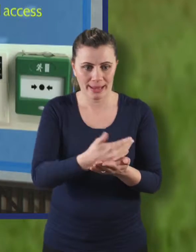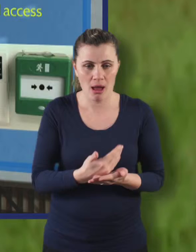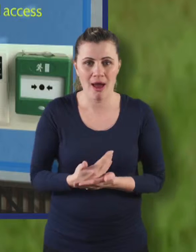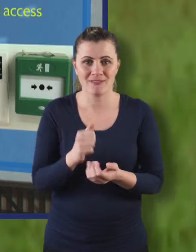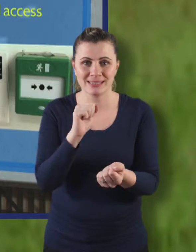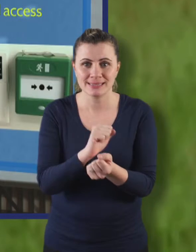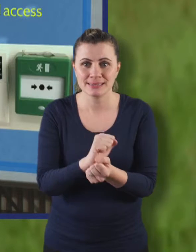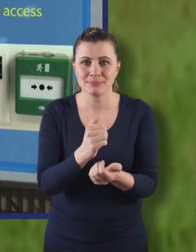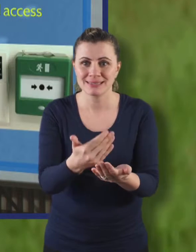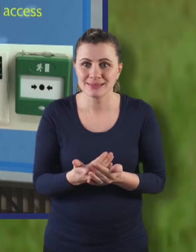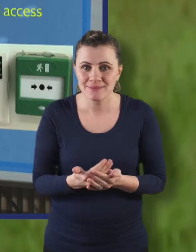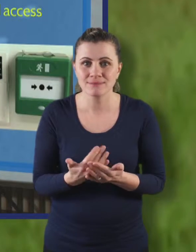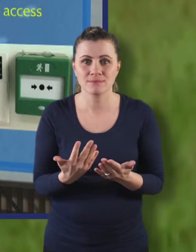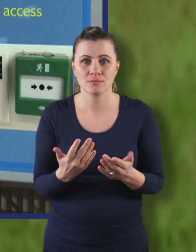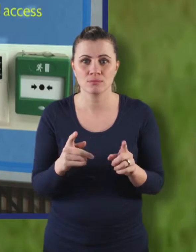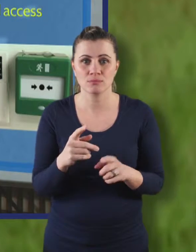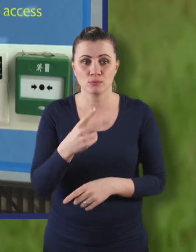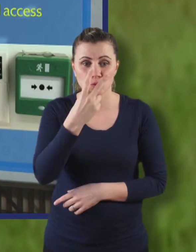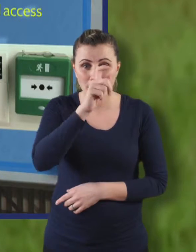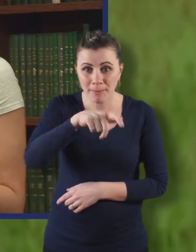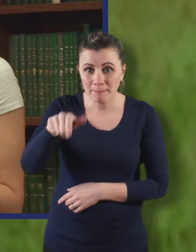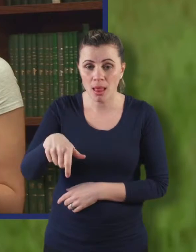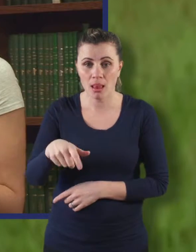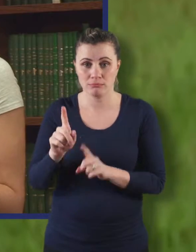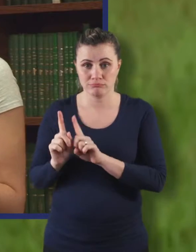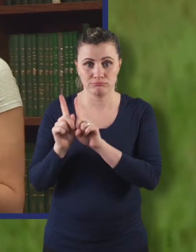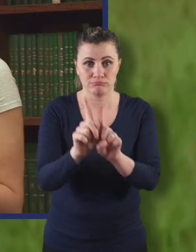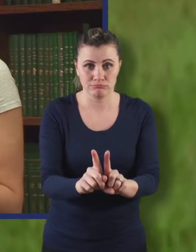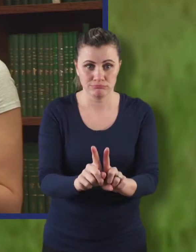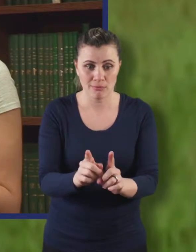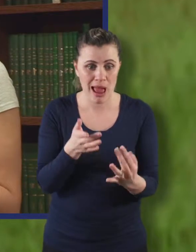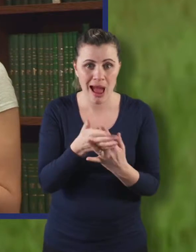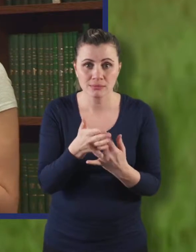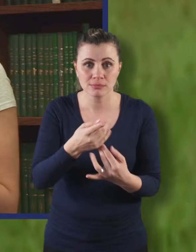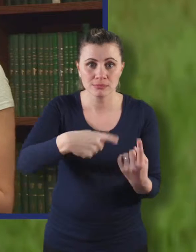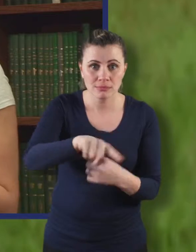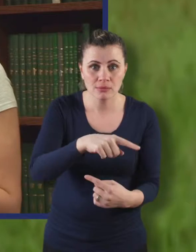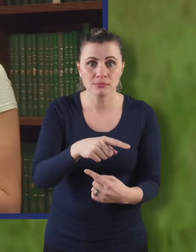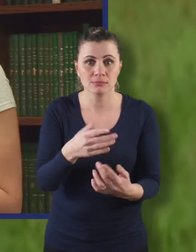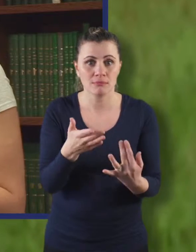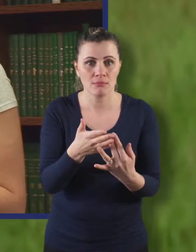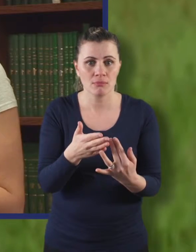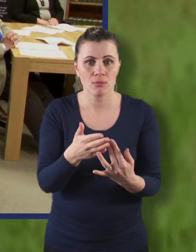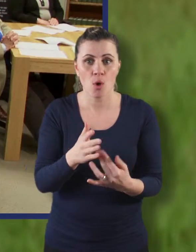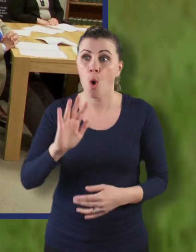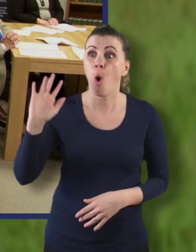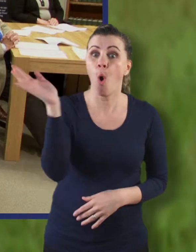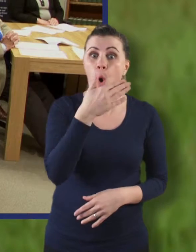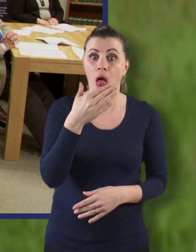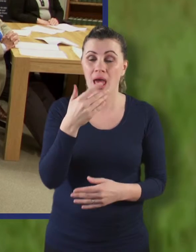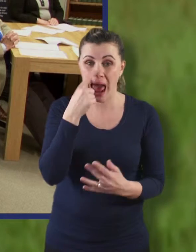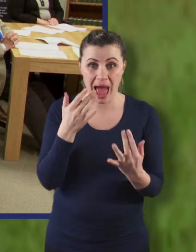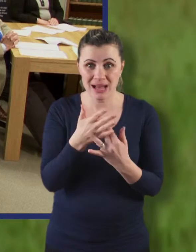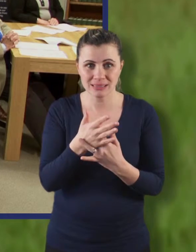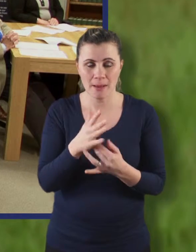that everyone is responsible for keeping those archives safe, and make sure that there's at least 2 people who have got access to your archive. But do